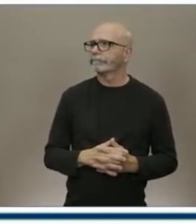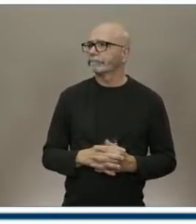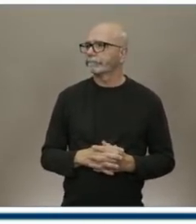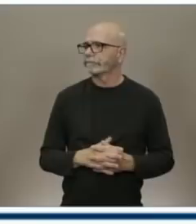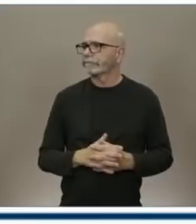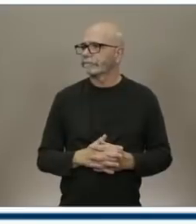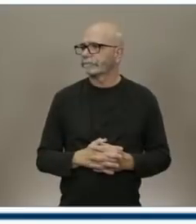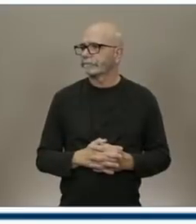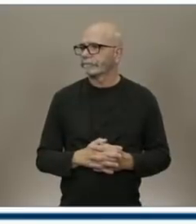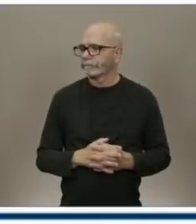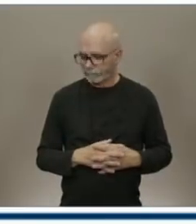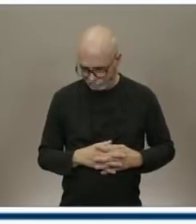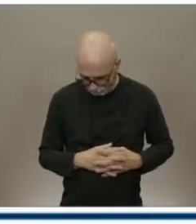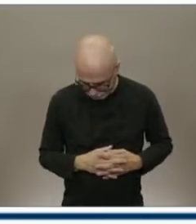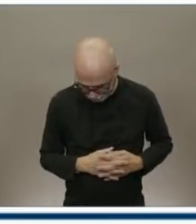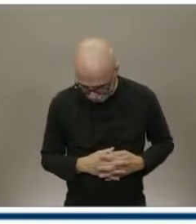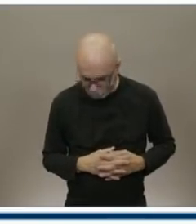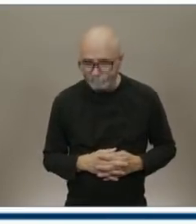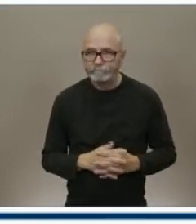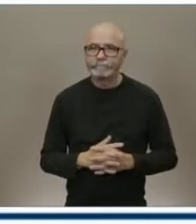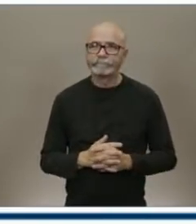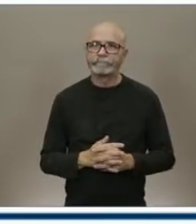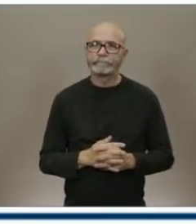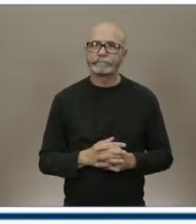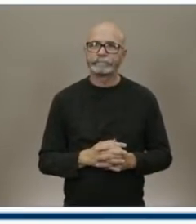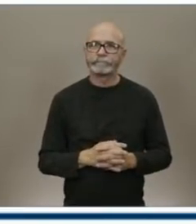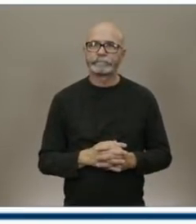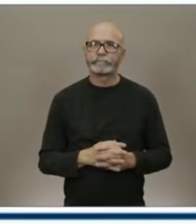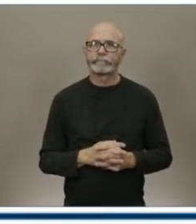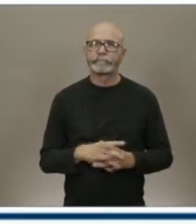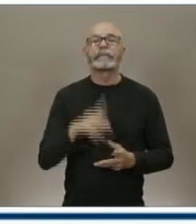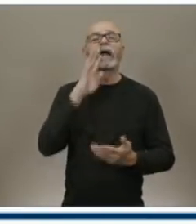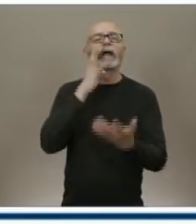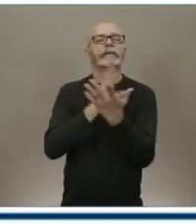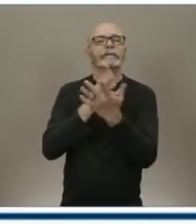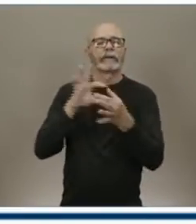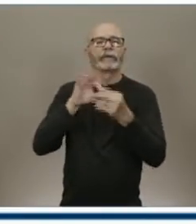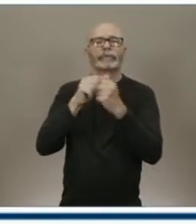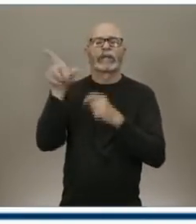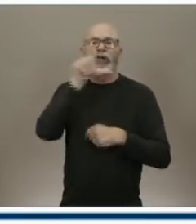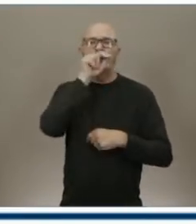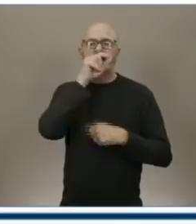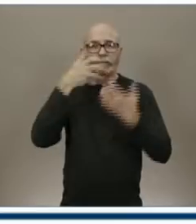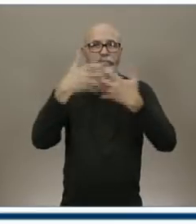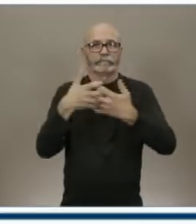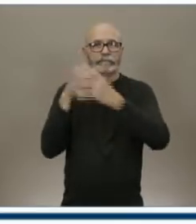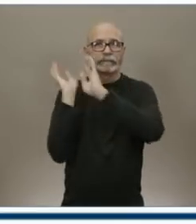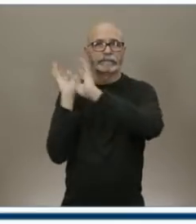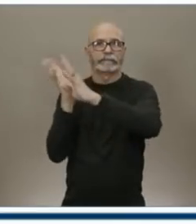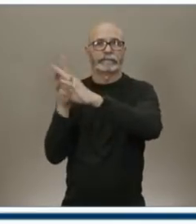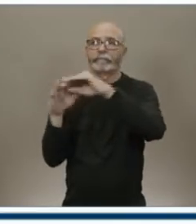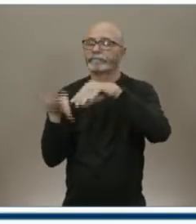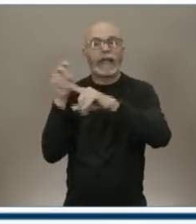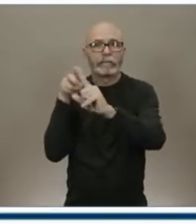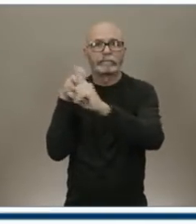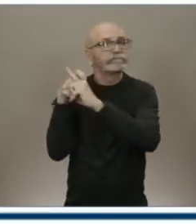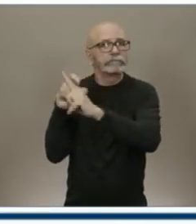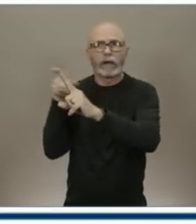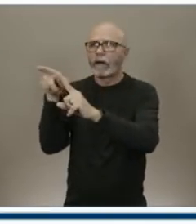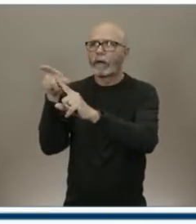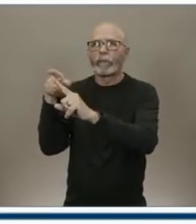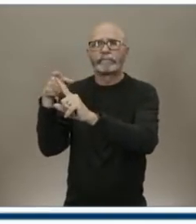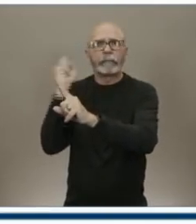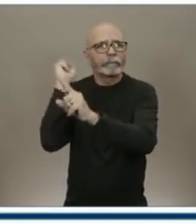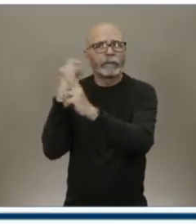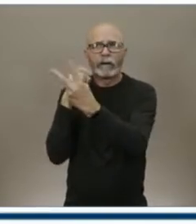of the outbreak at the poultry plant. I think the Premier mentioned that there's no community spread that's been detected, but